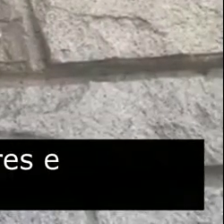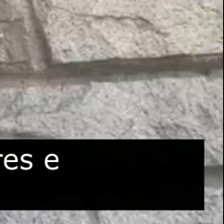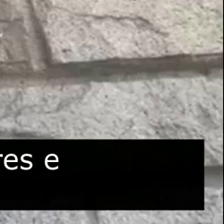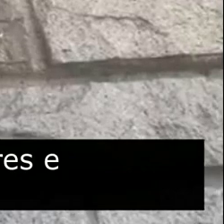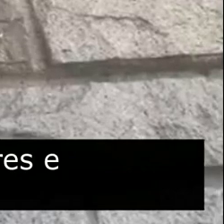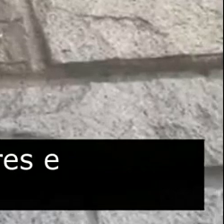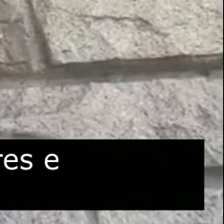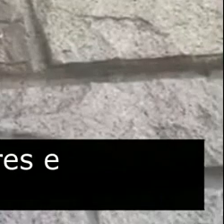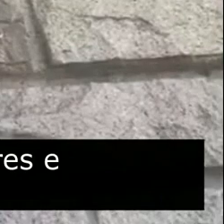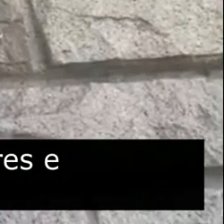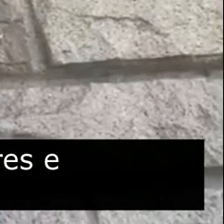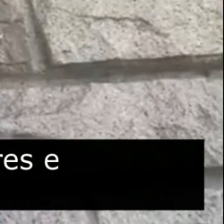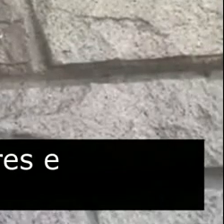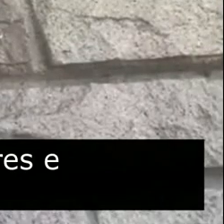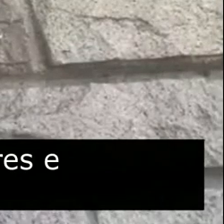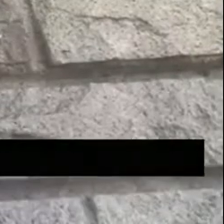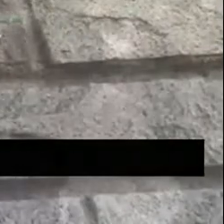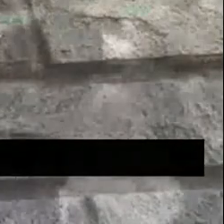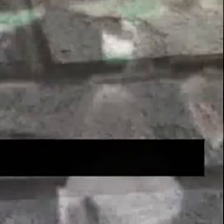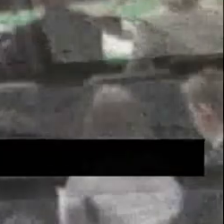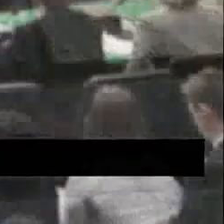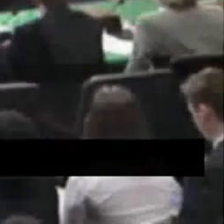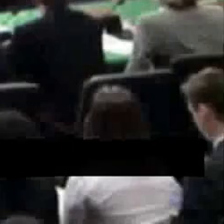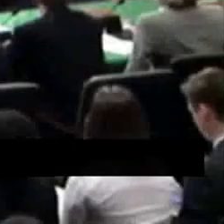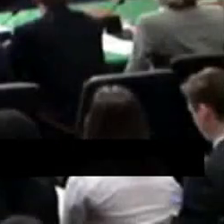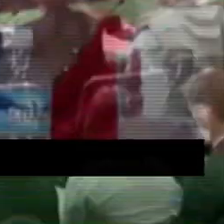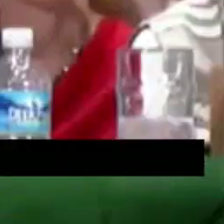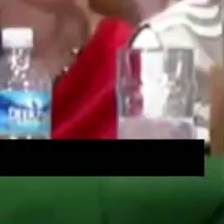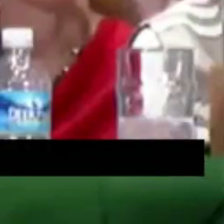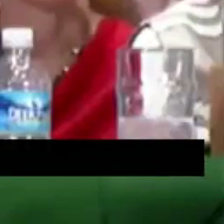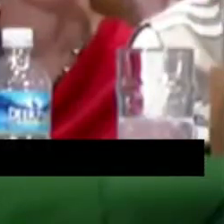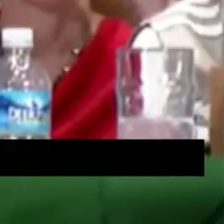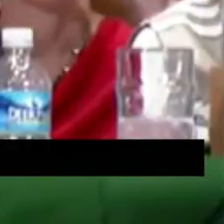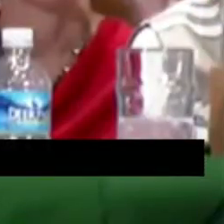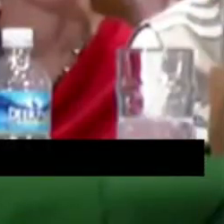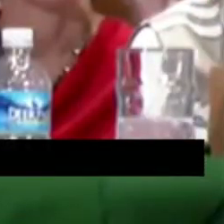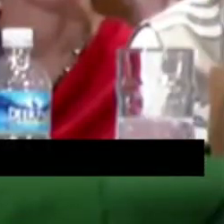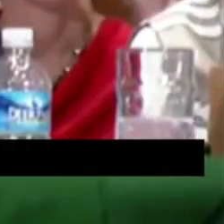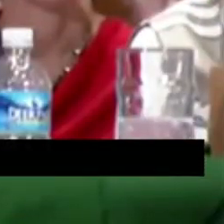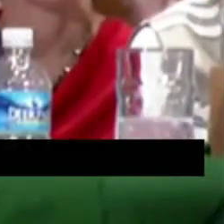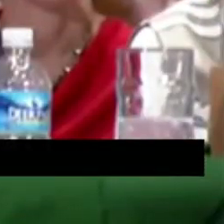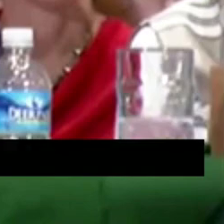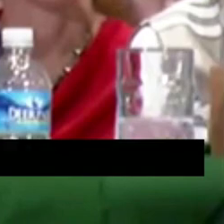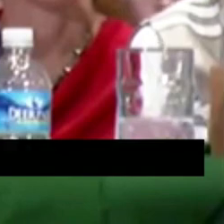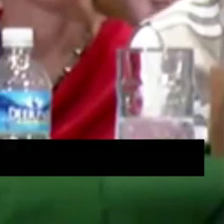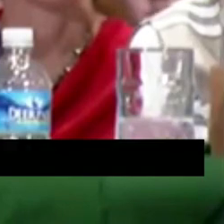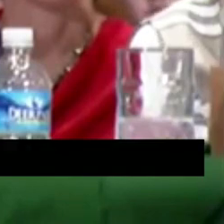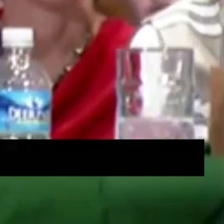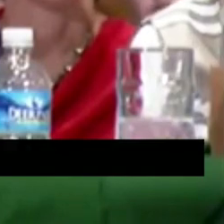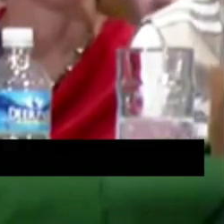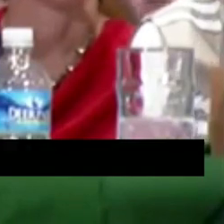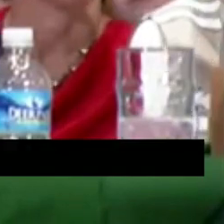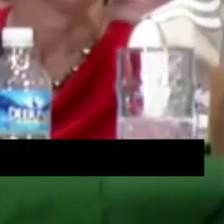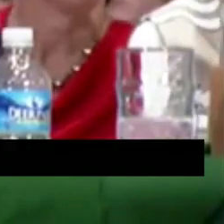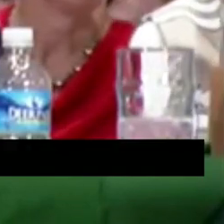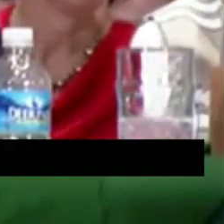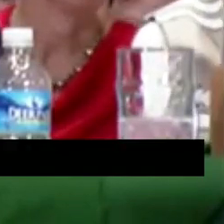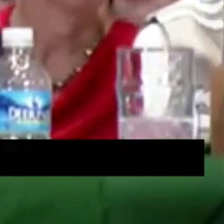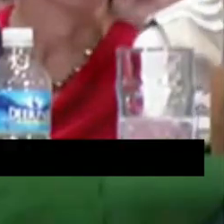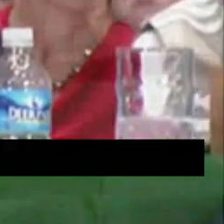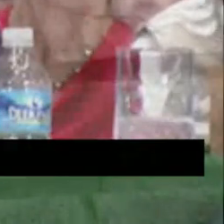After the stke I speak around the country about dyslexia i have a great Life